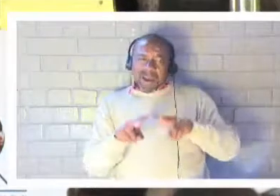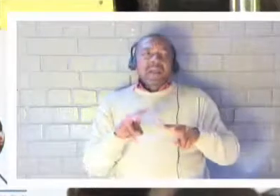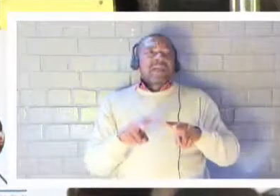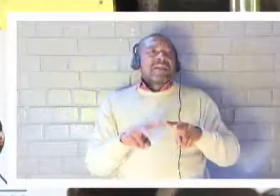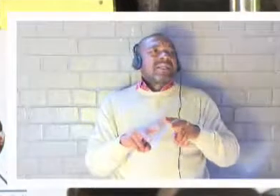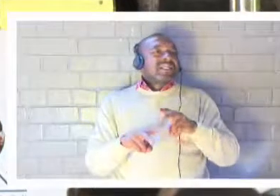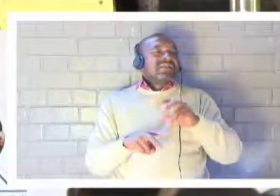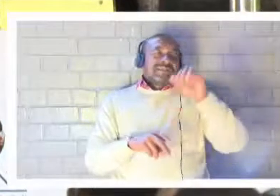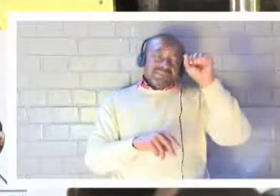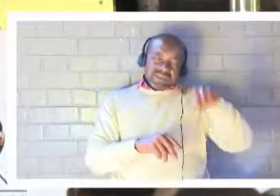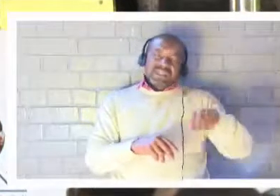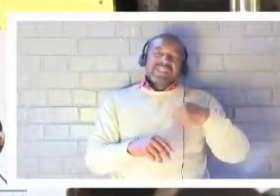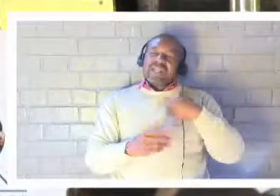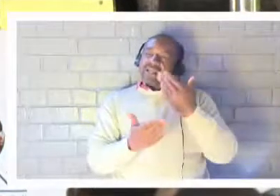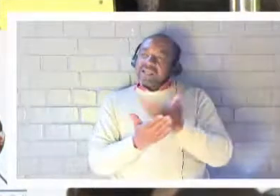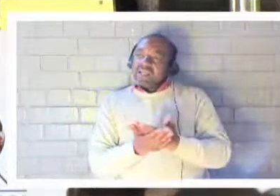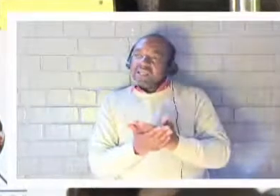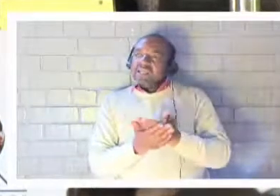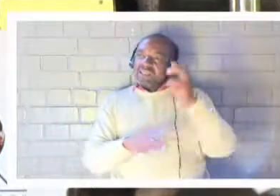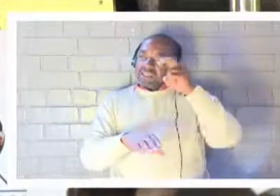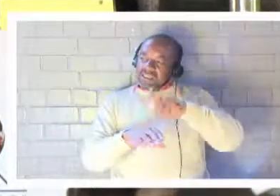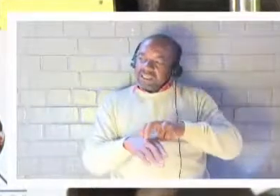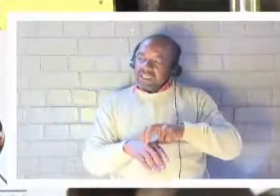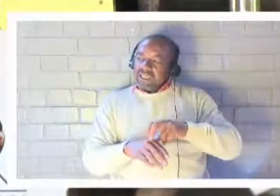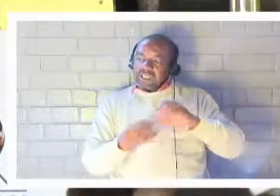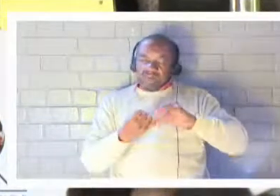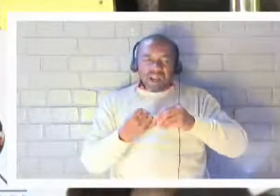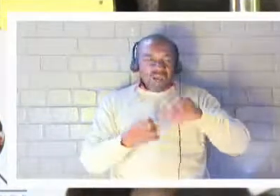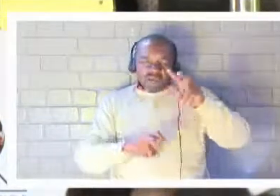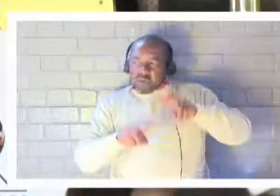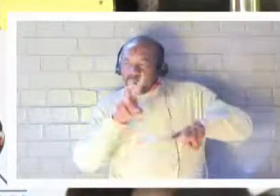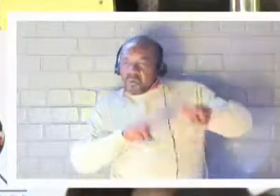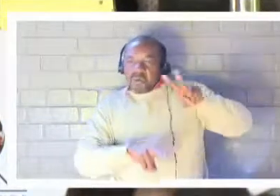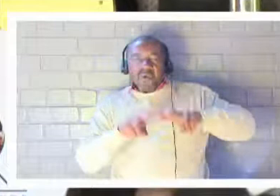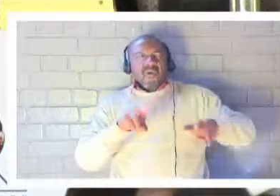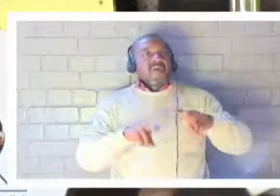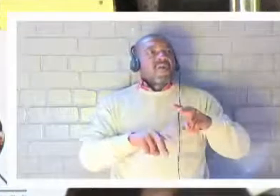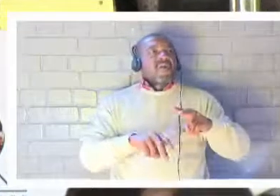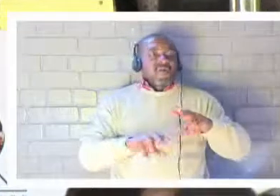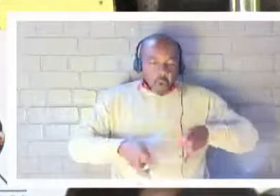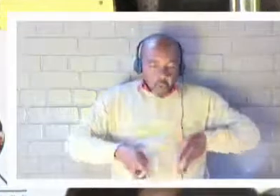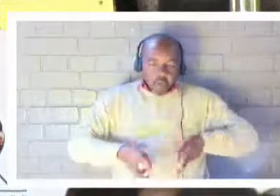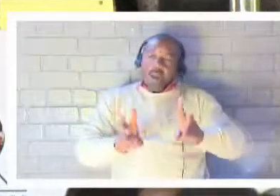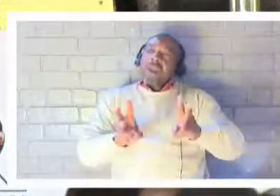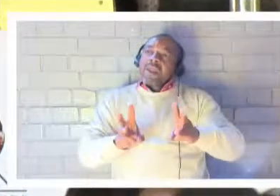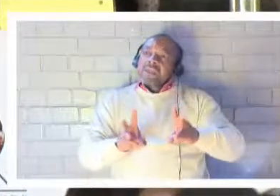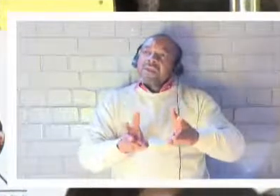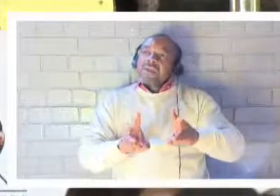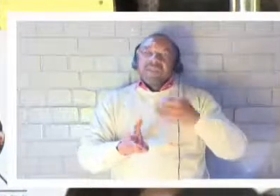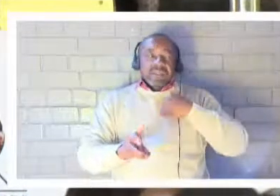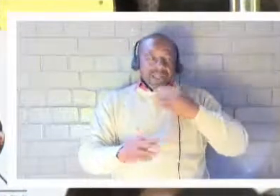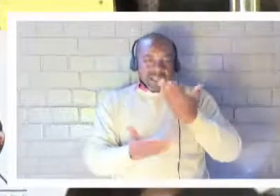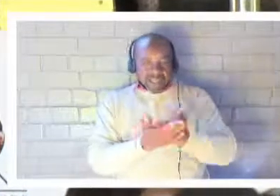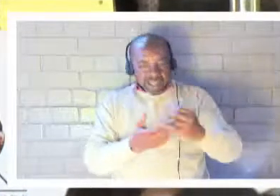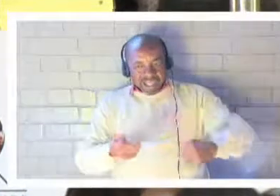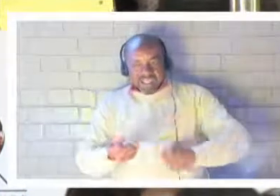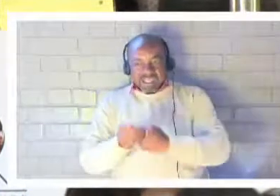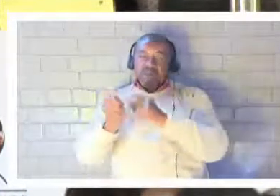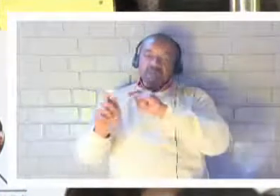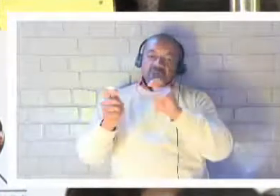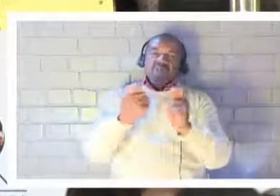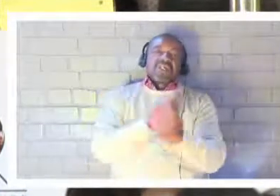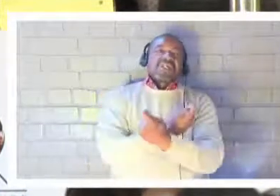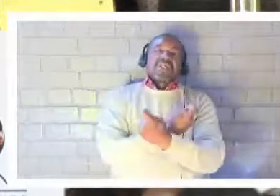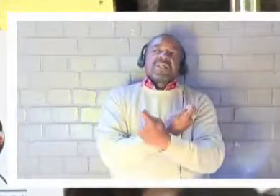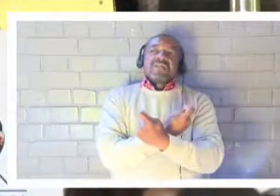is. We need to really look out for the model in support of changing the